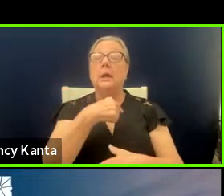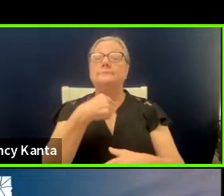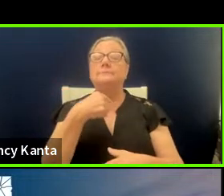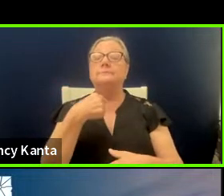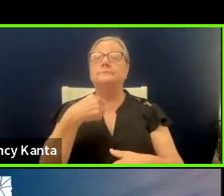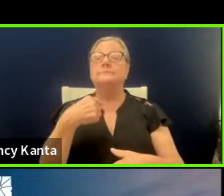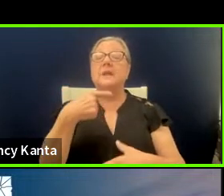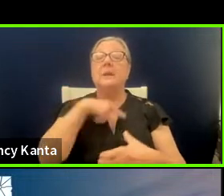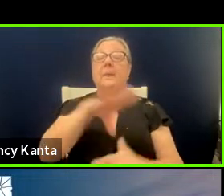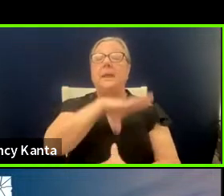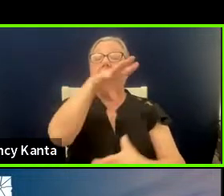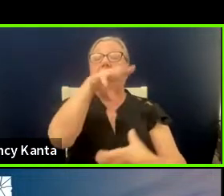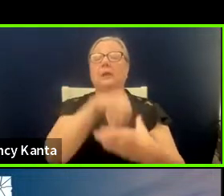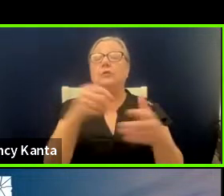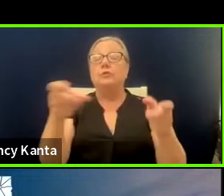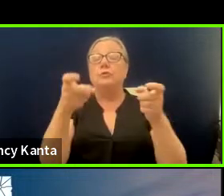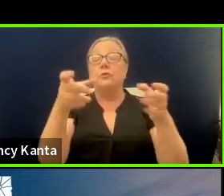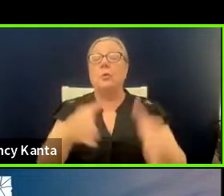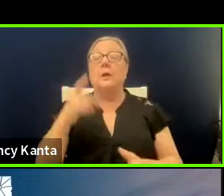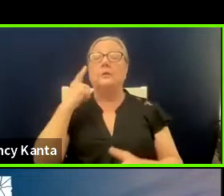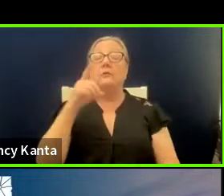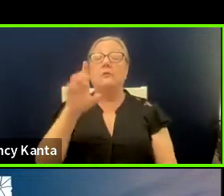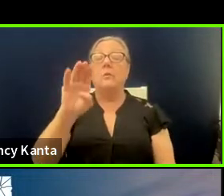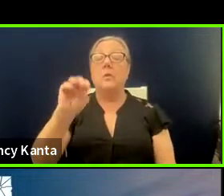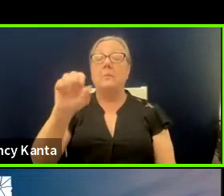I will pass it to John.